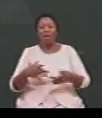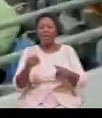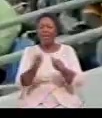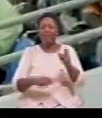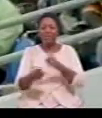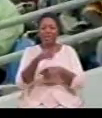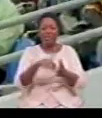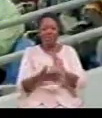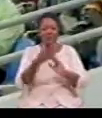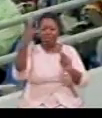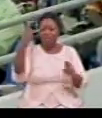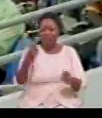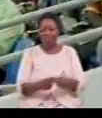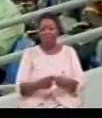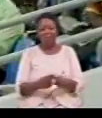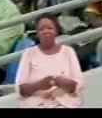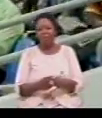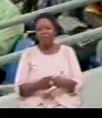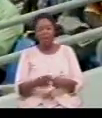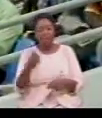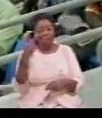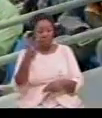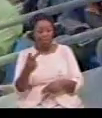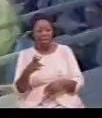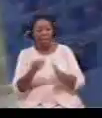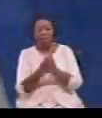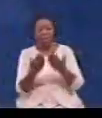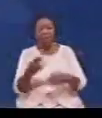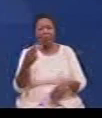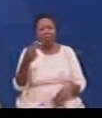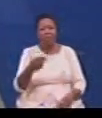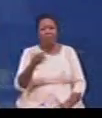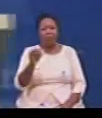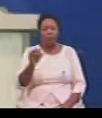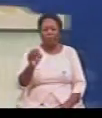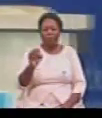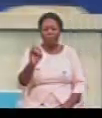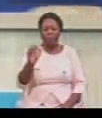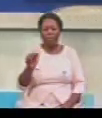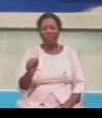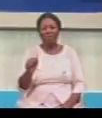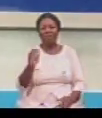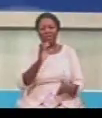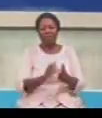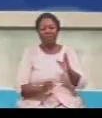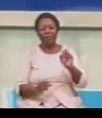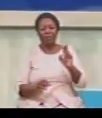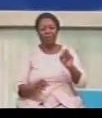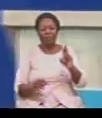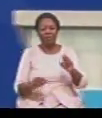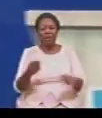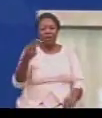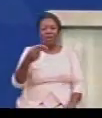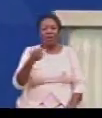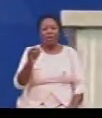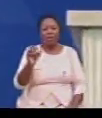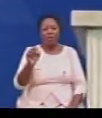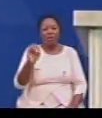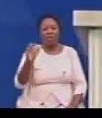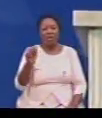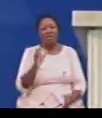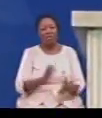every day. Yeah. Look at Hosea chapter 12 verse